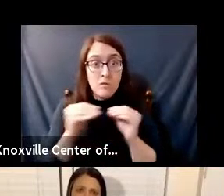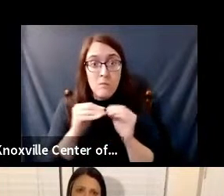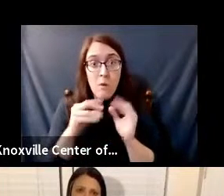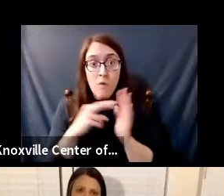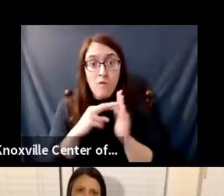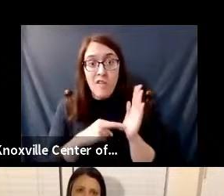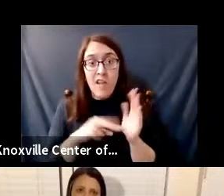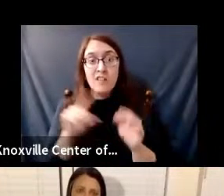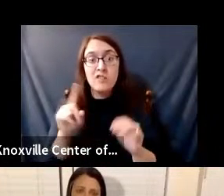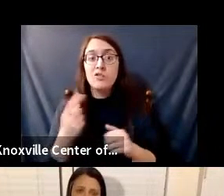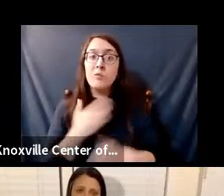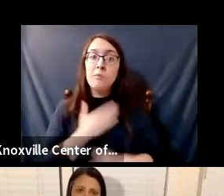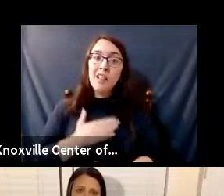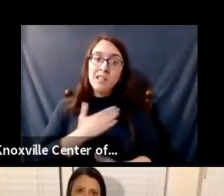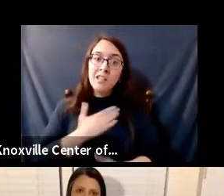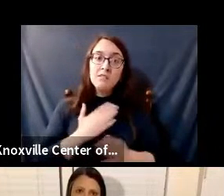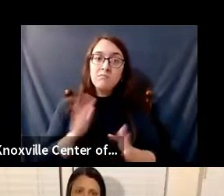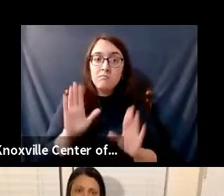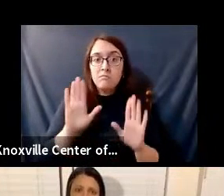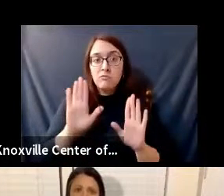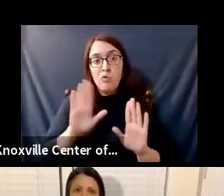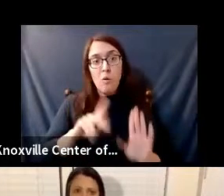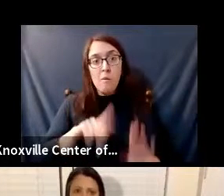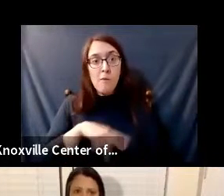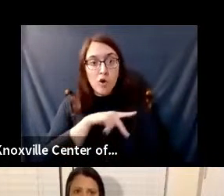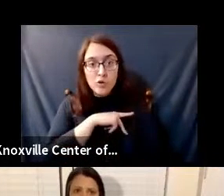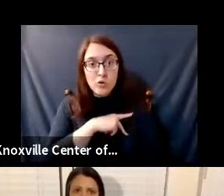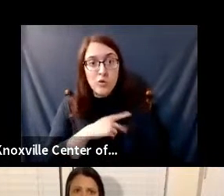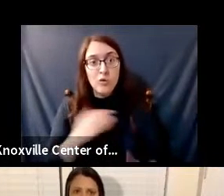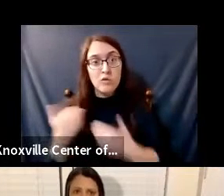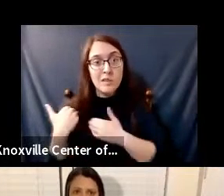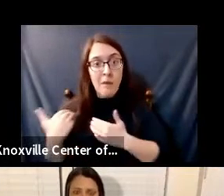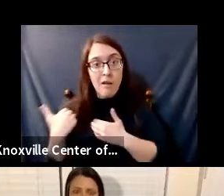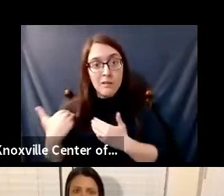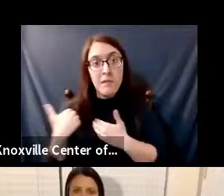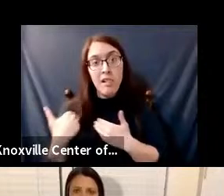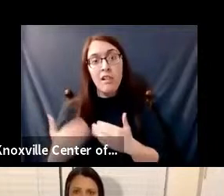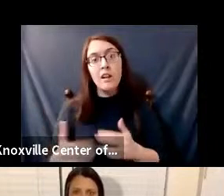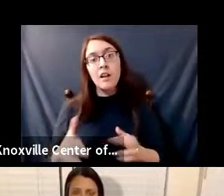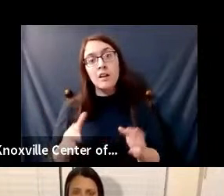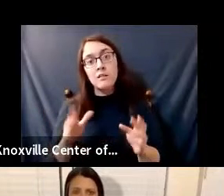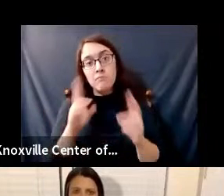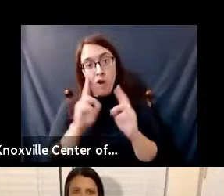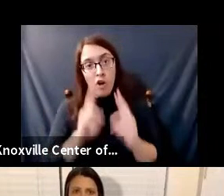exercise personal responsibility and follow the guidelines that have been set forth. Thank you.